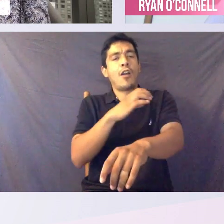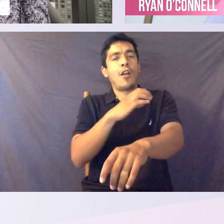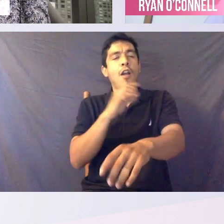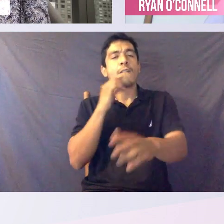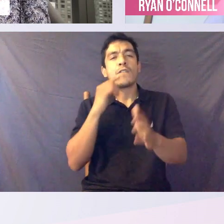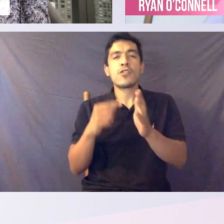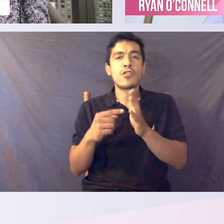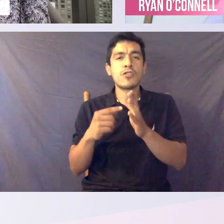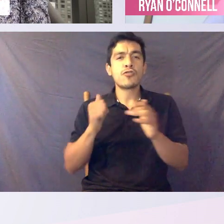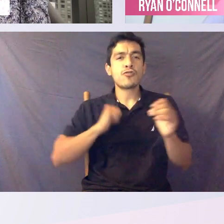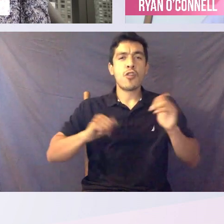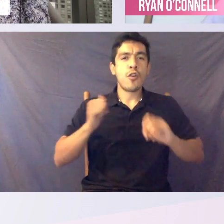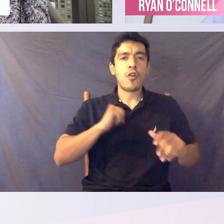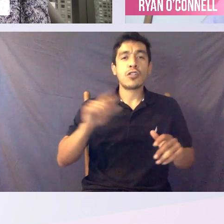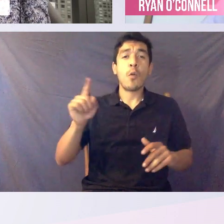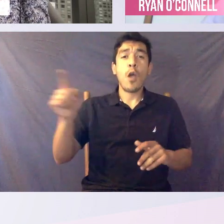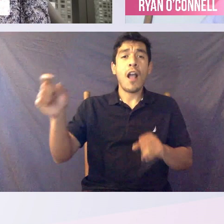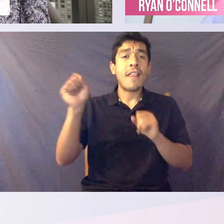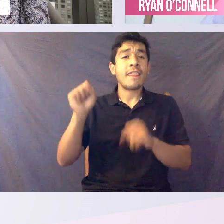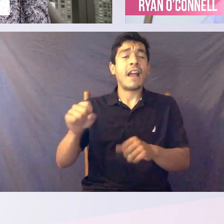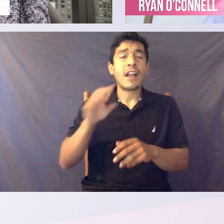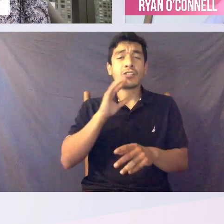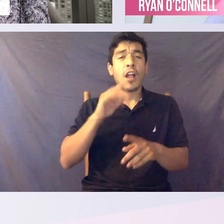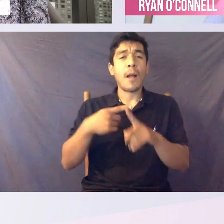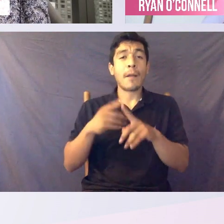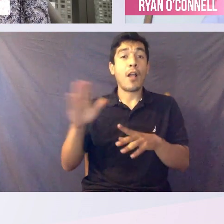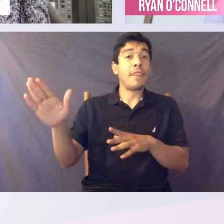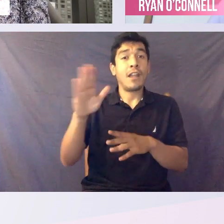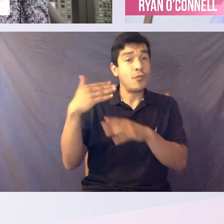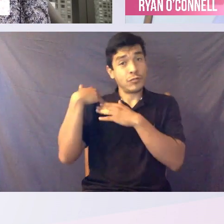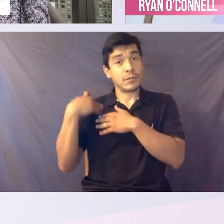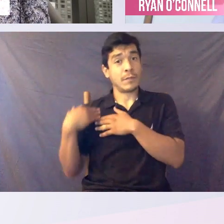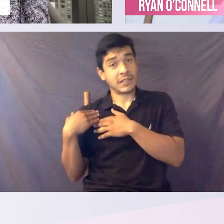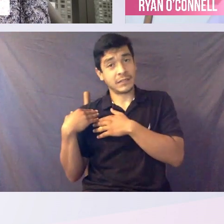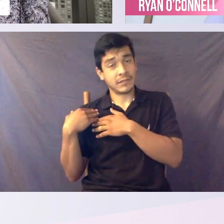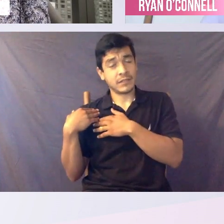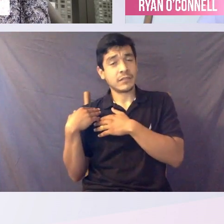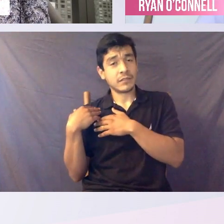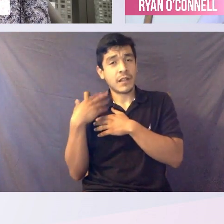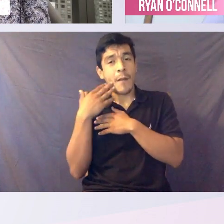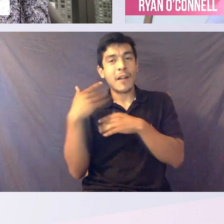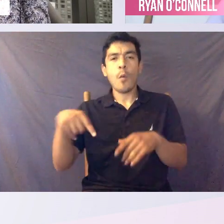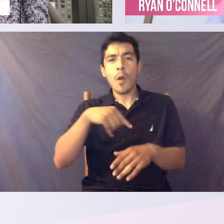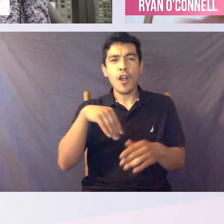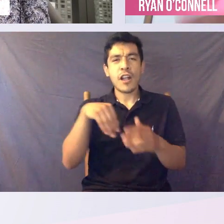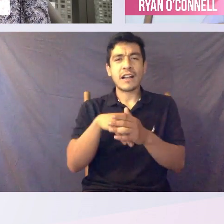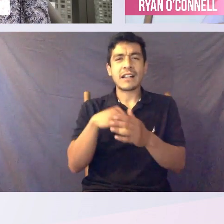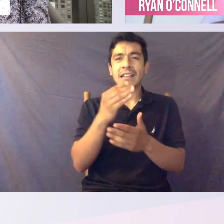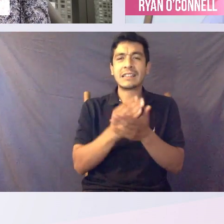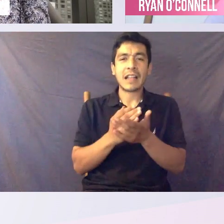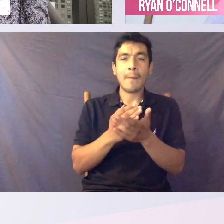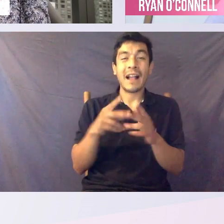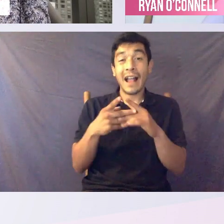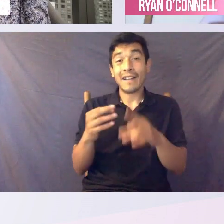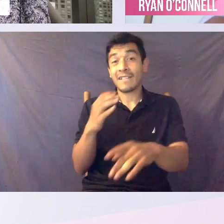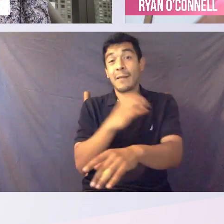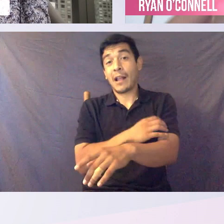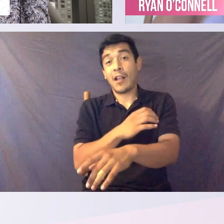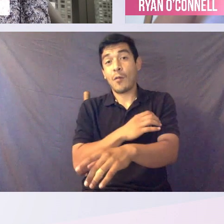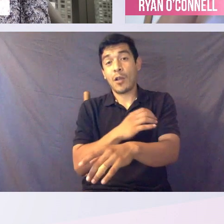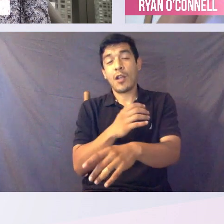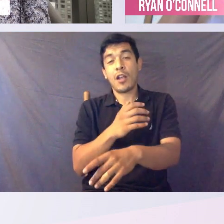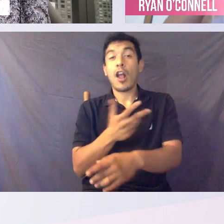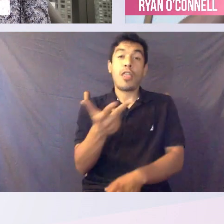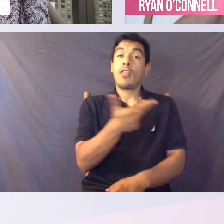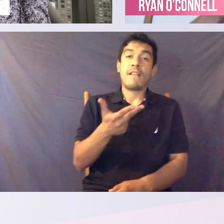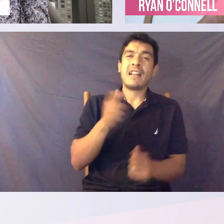about their accountability. Cause like as career, like we are in some semblance of power, the three of us, which is great, but there's a